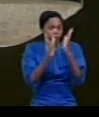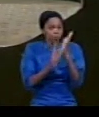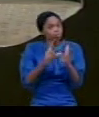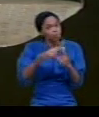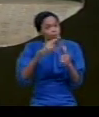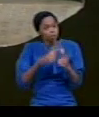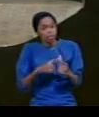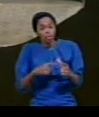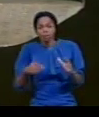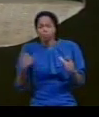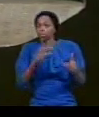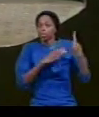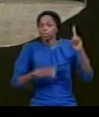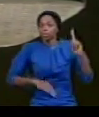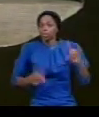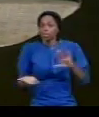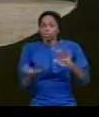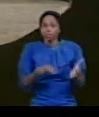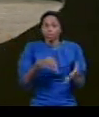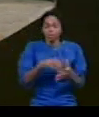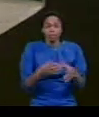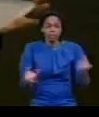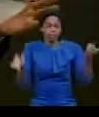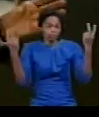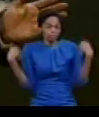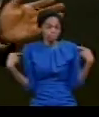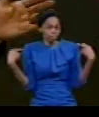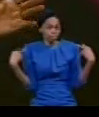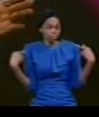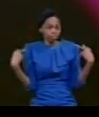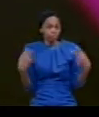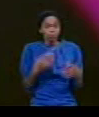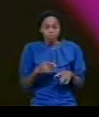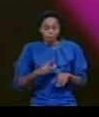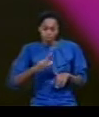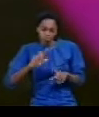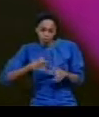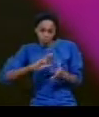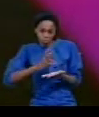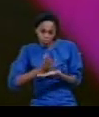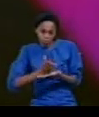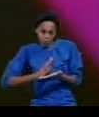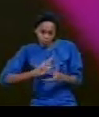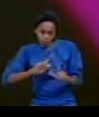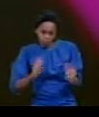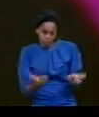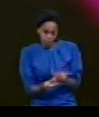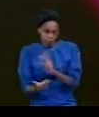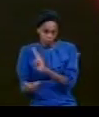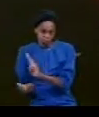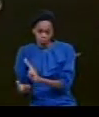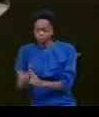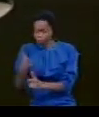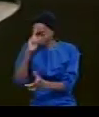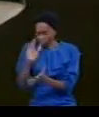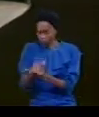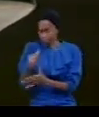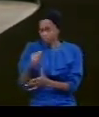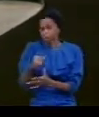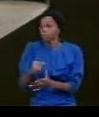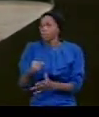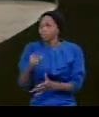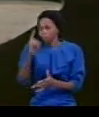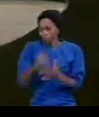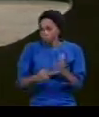have died in vain. The second group of people that actually believe what we ought to